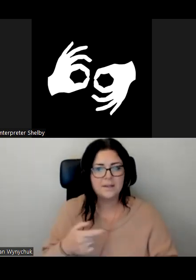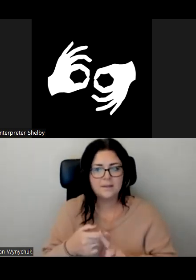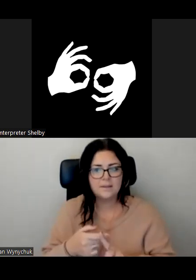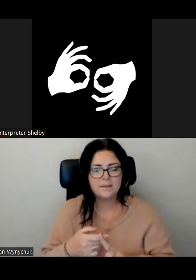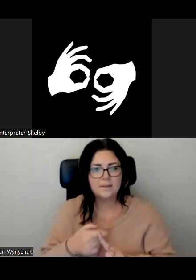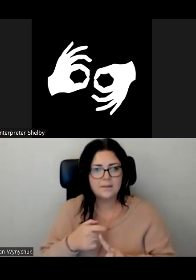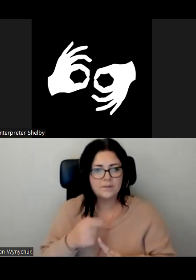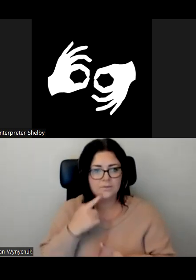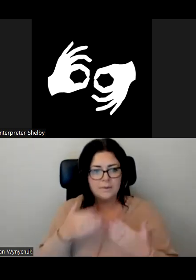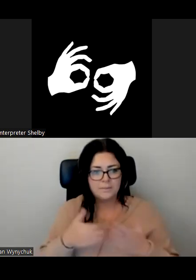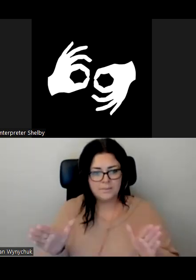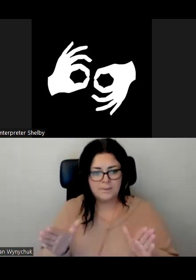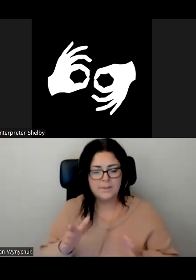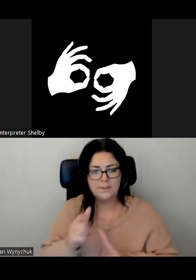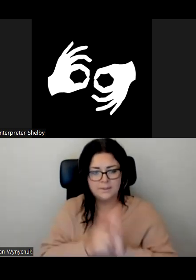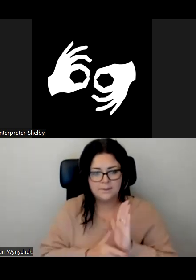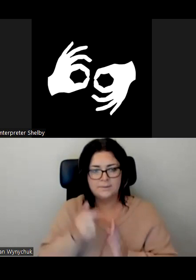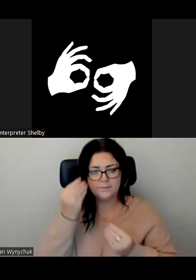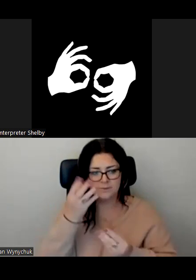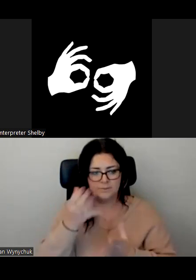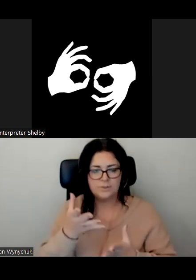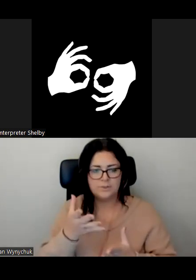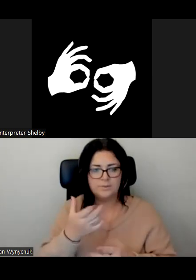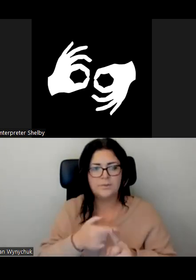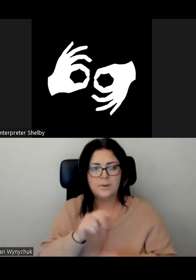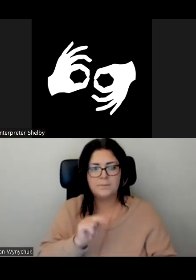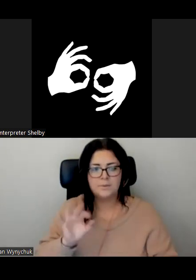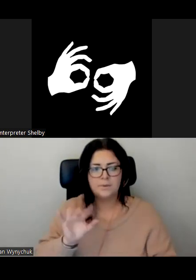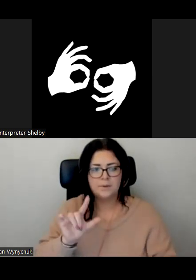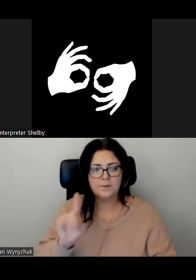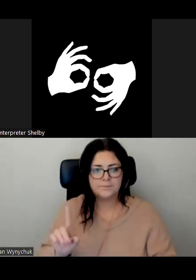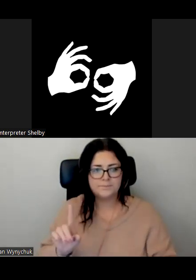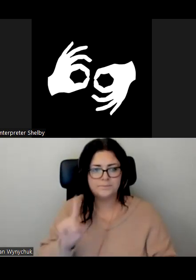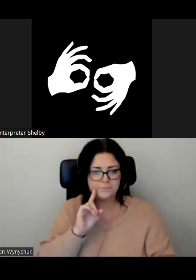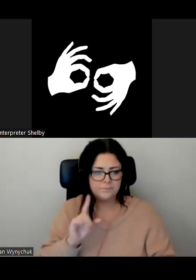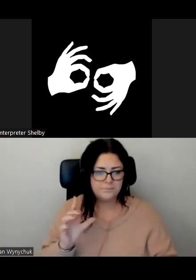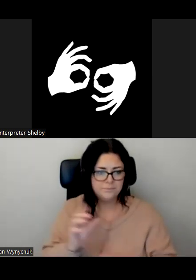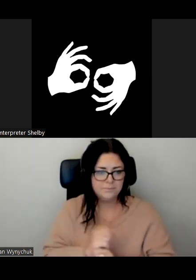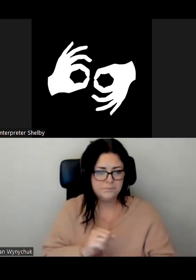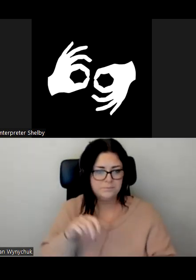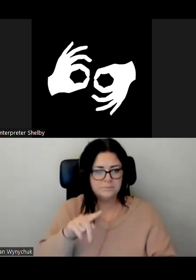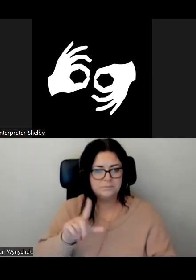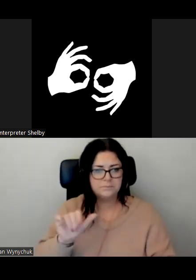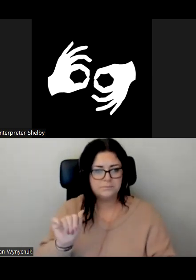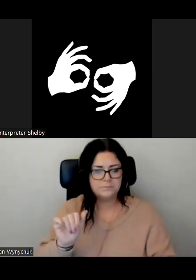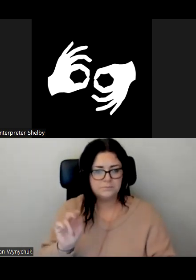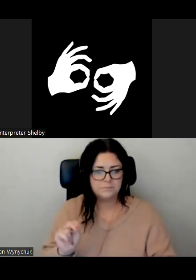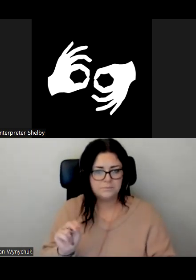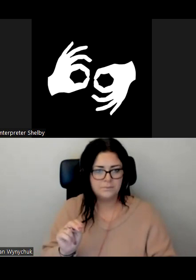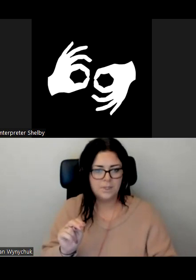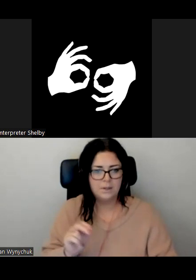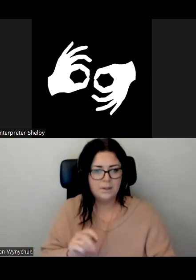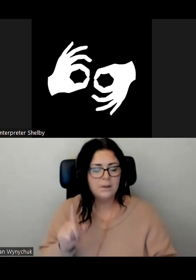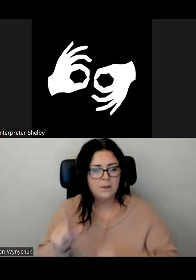the Public Legal Information Association of Newfoundland and Labrador, which we call PLIAN for short. Sara is an Access to Justice